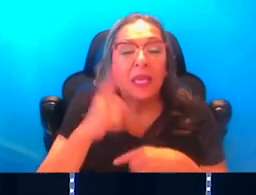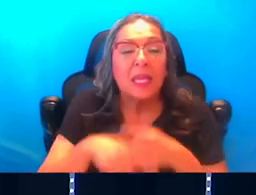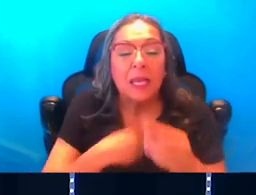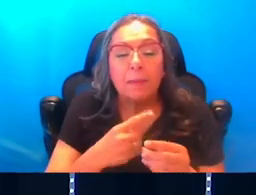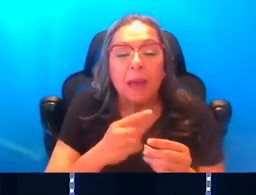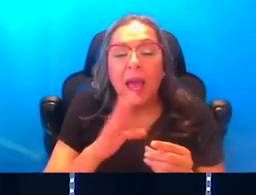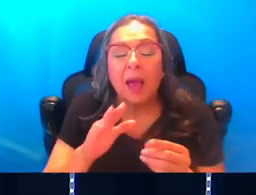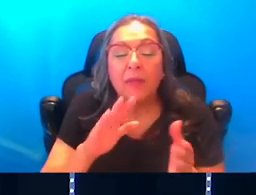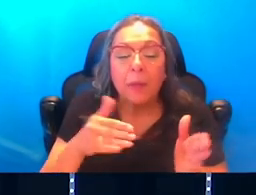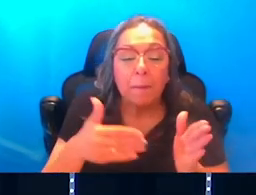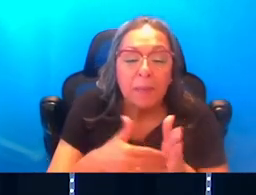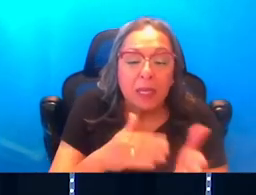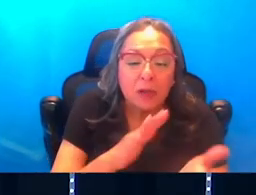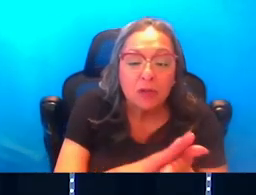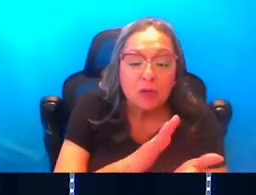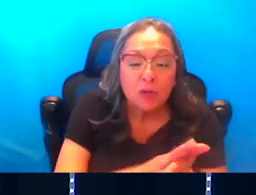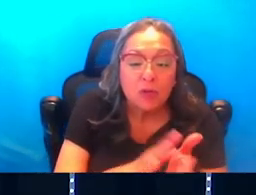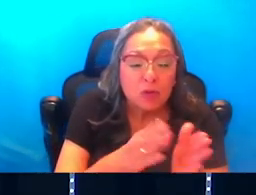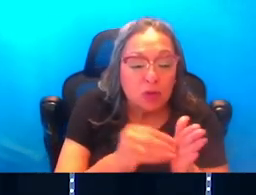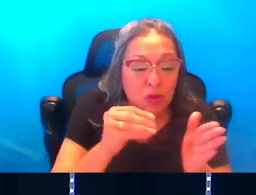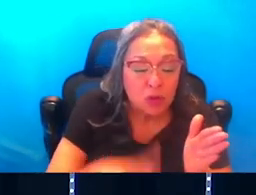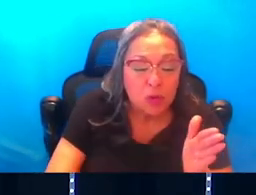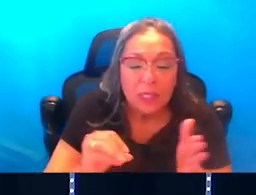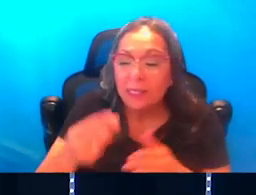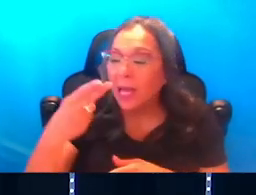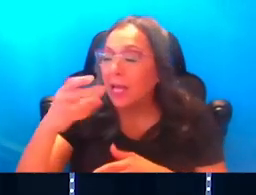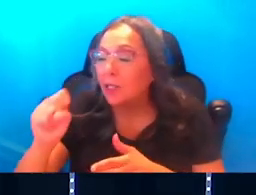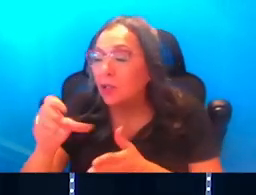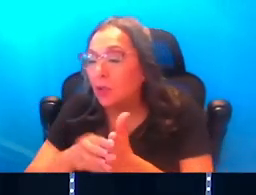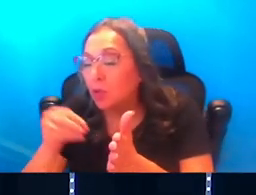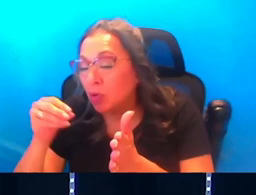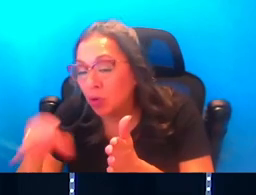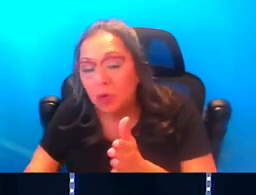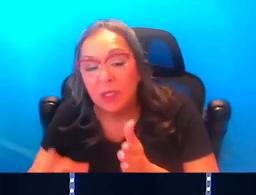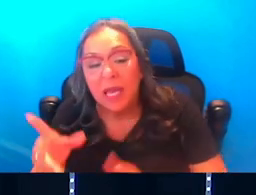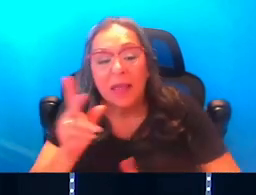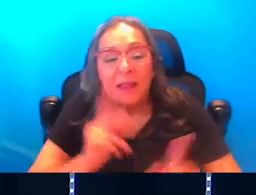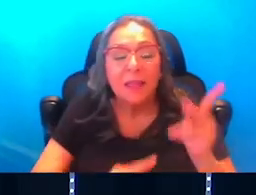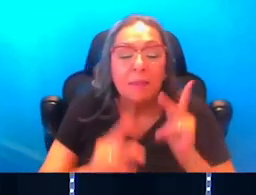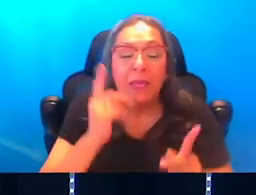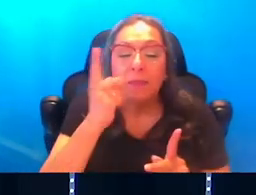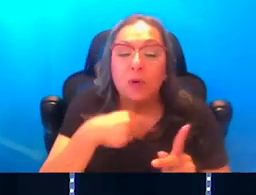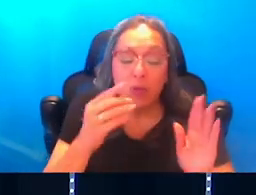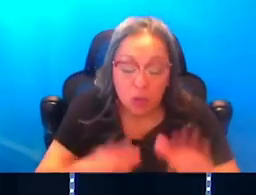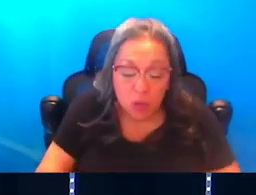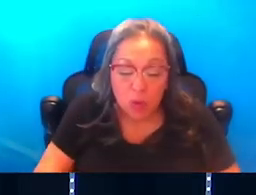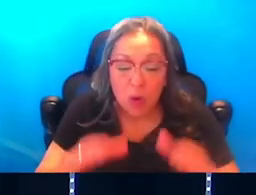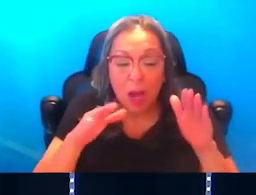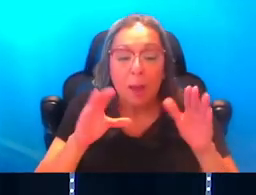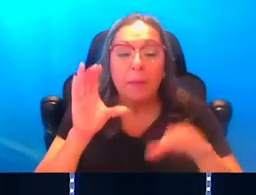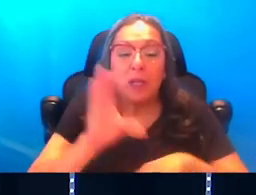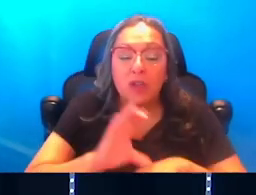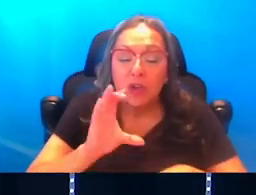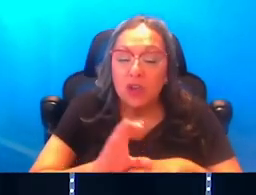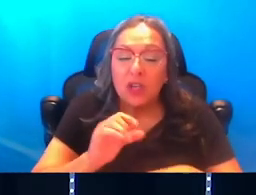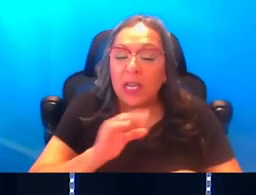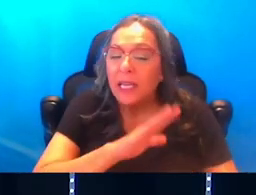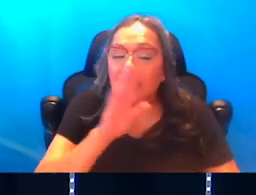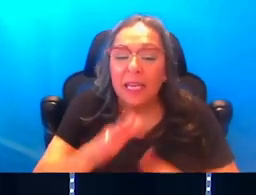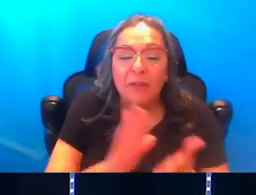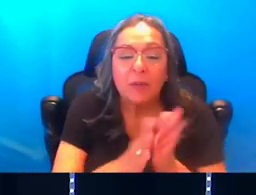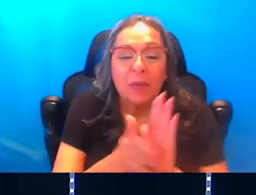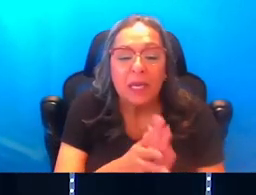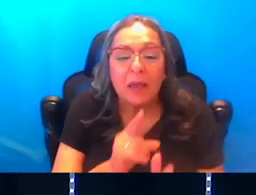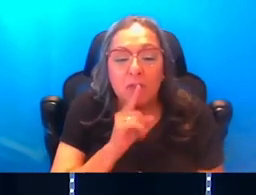in the room, the high schoolers in the room, the people that grew up in church, and it just never became real for you. And some of you guys are hearing this whole thing, and you're